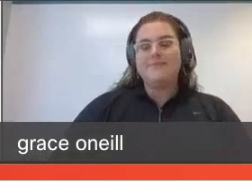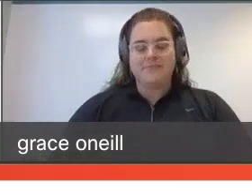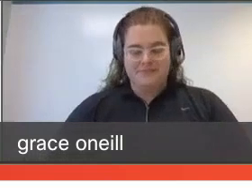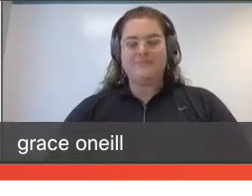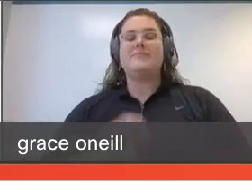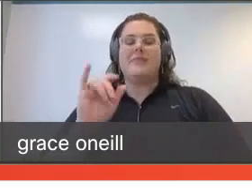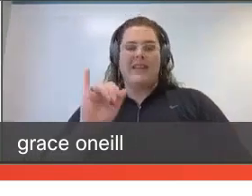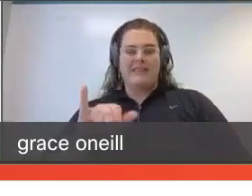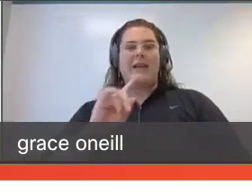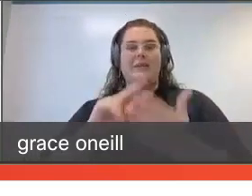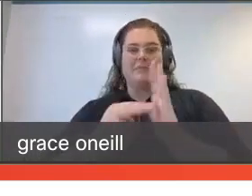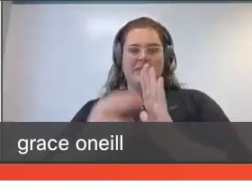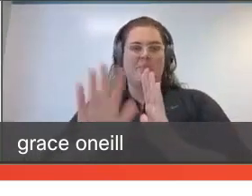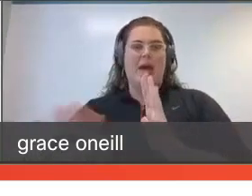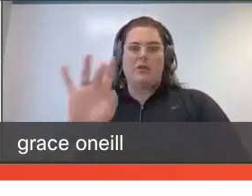COVID death.